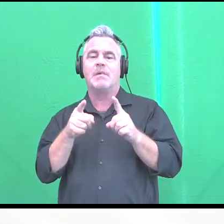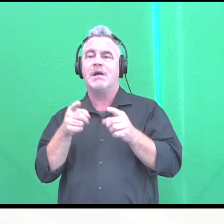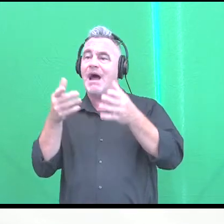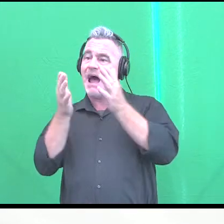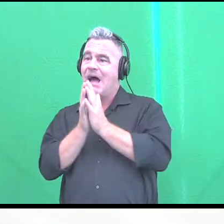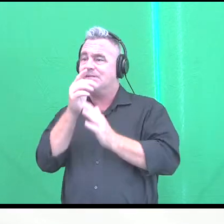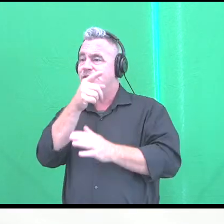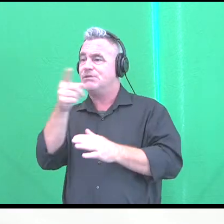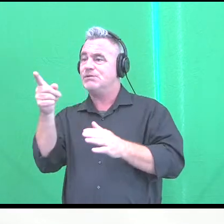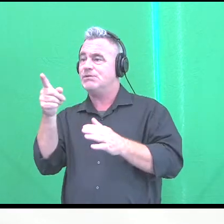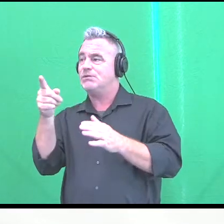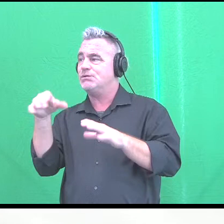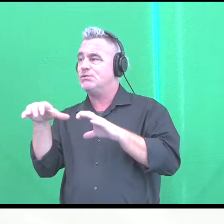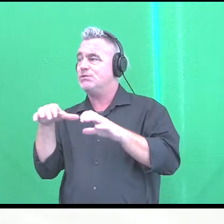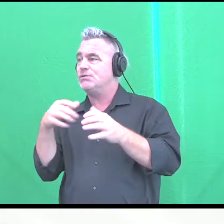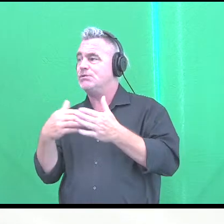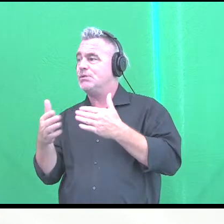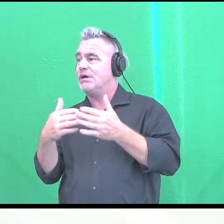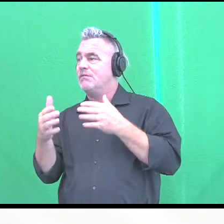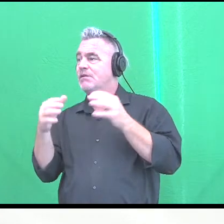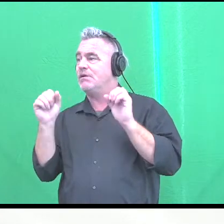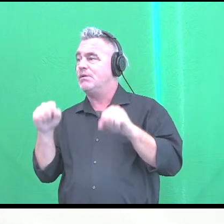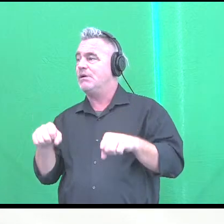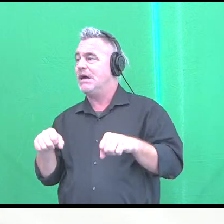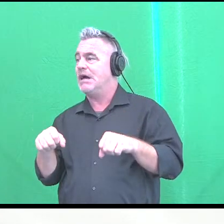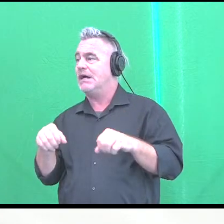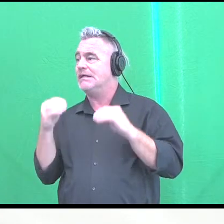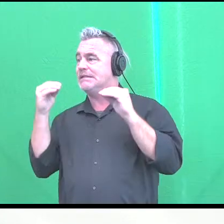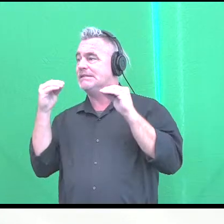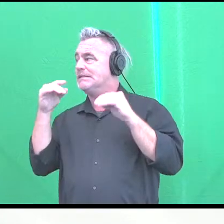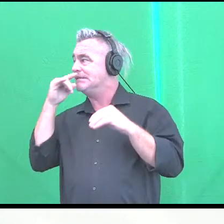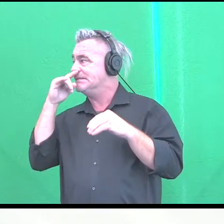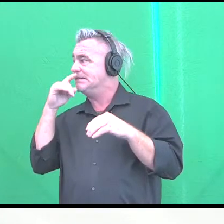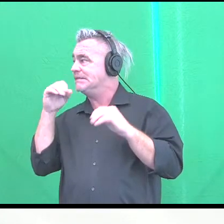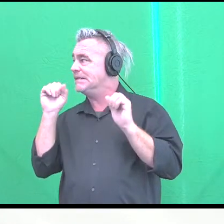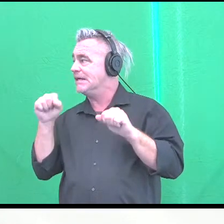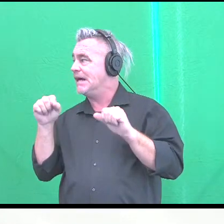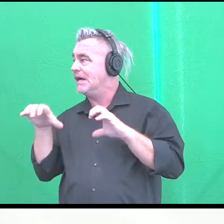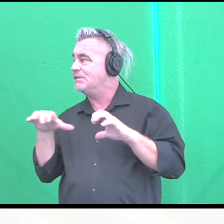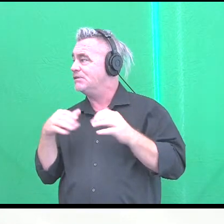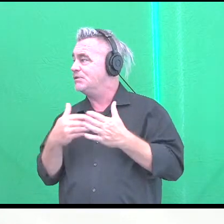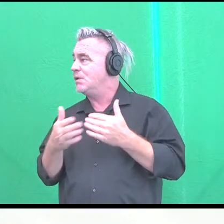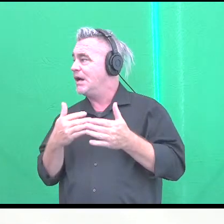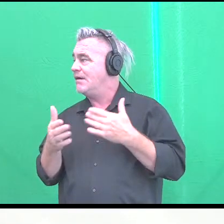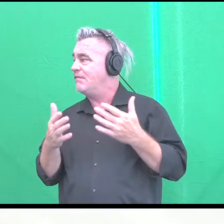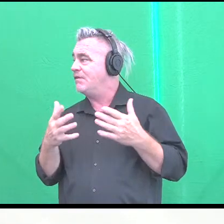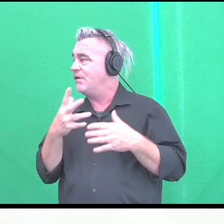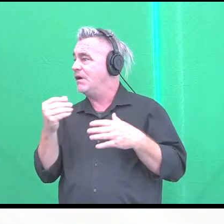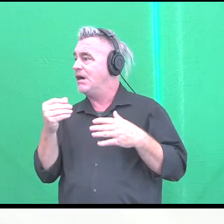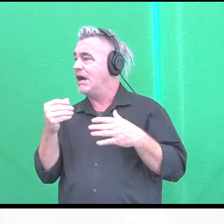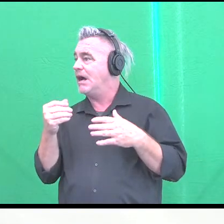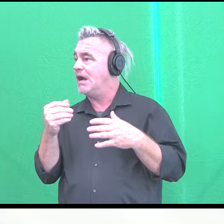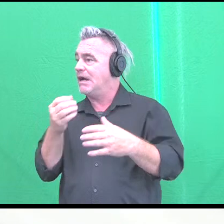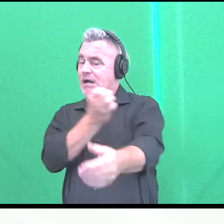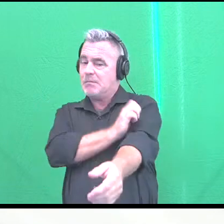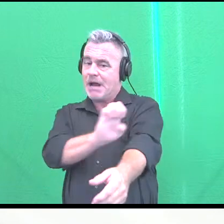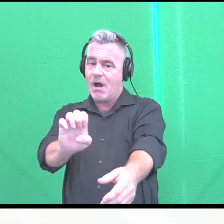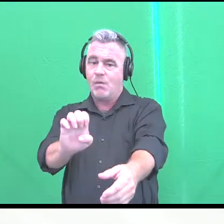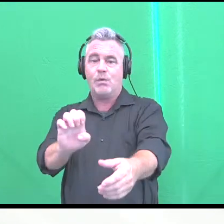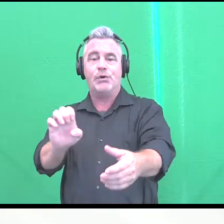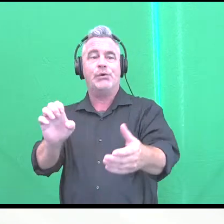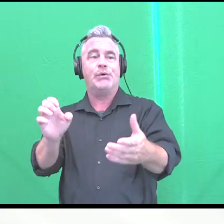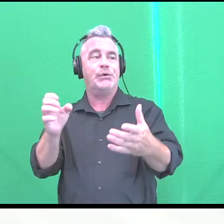guys to do whatever you can to just teach our children that they can do anything. Empower them, equip them, make